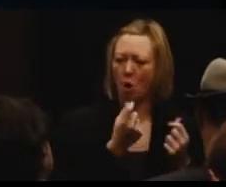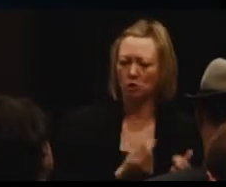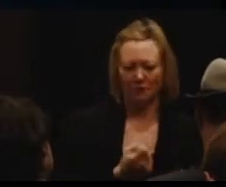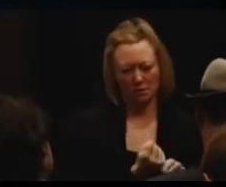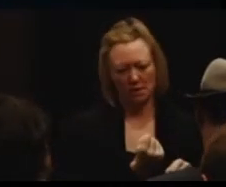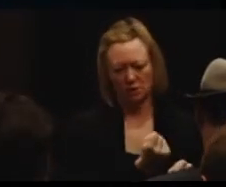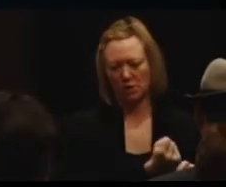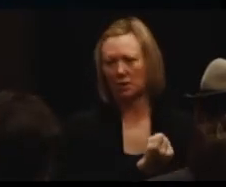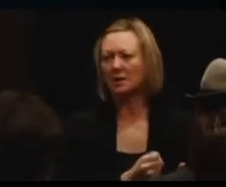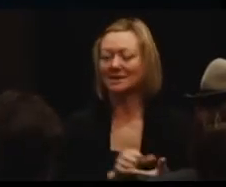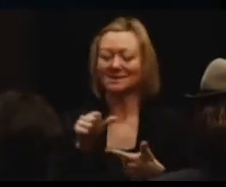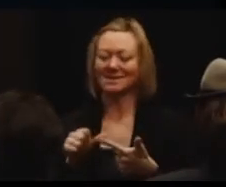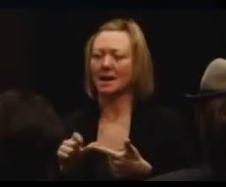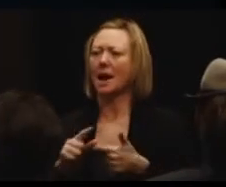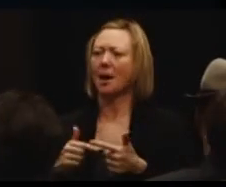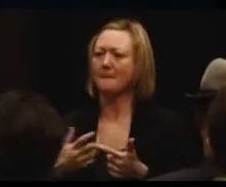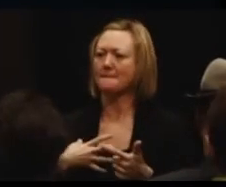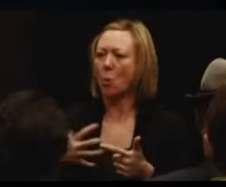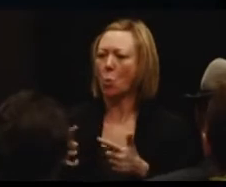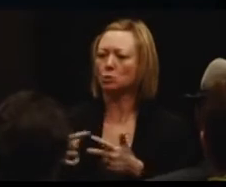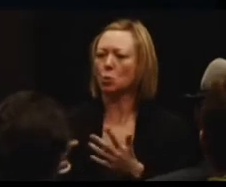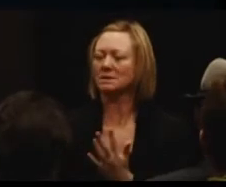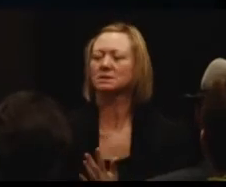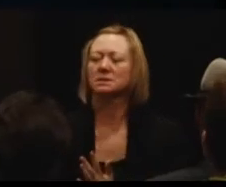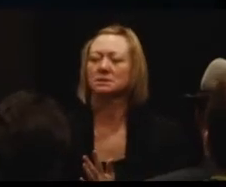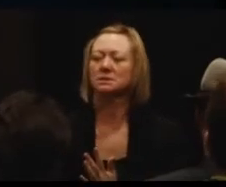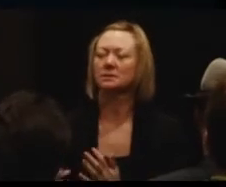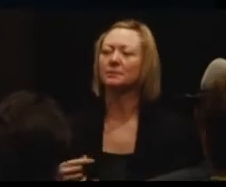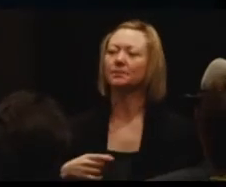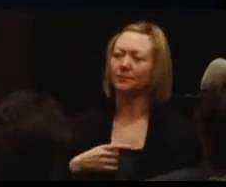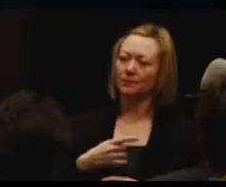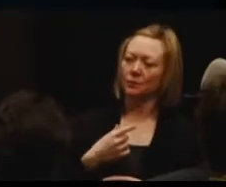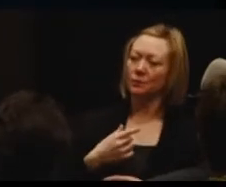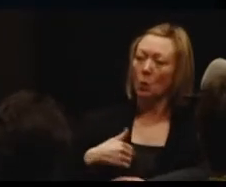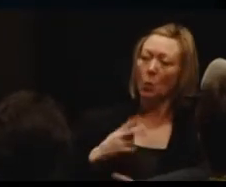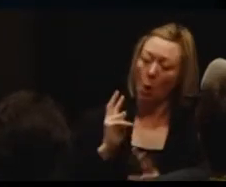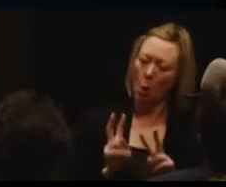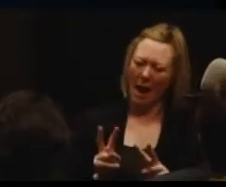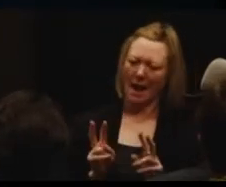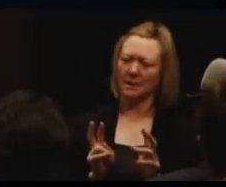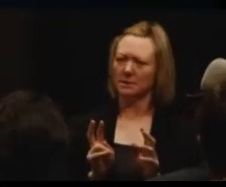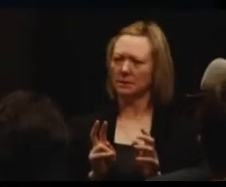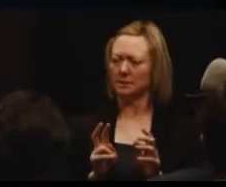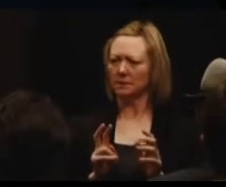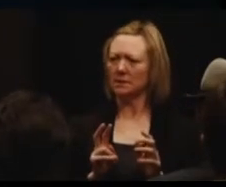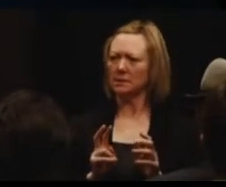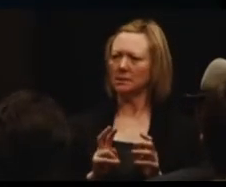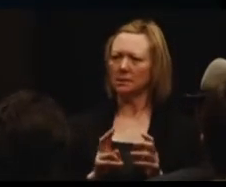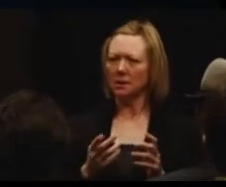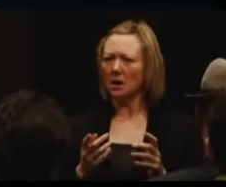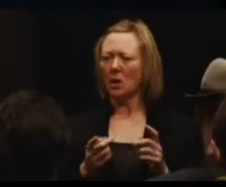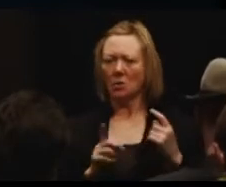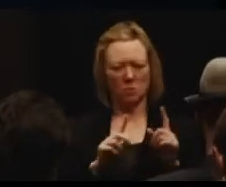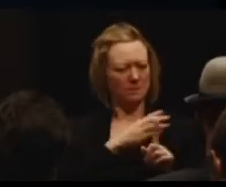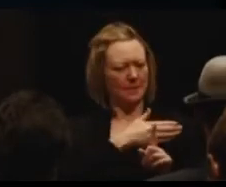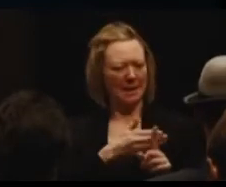about enhancing choice. And then we're looking at the measurement and analysis that's happened. There's a lot of it is focused on